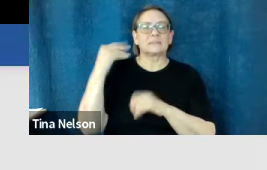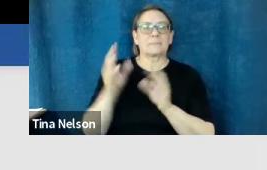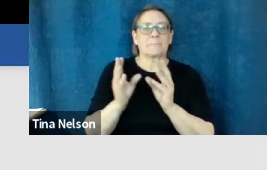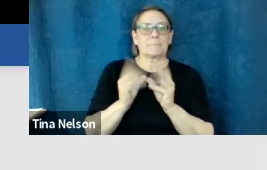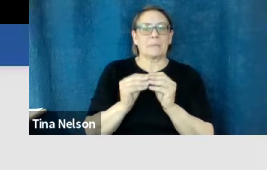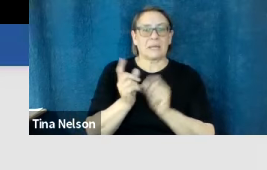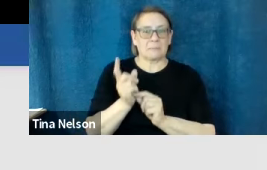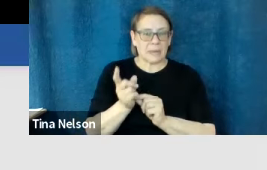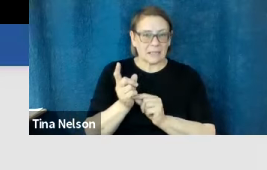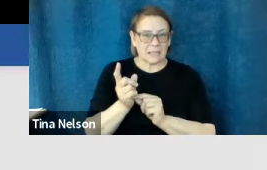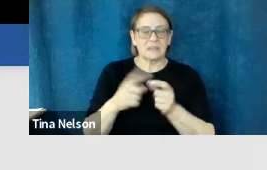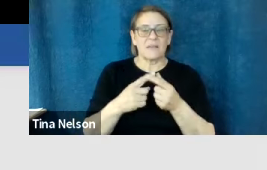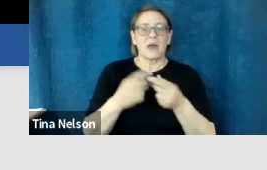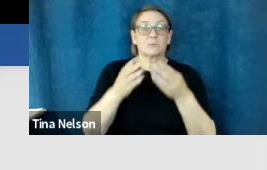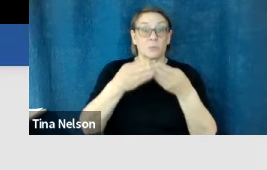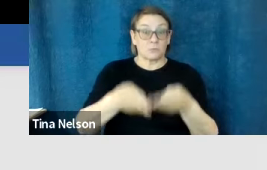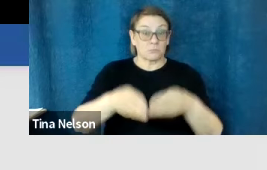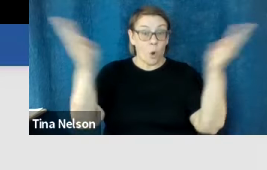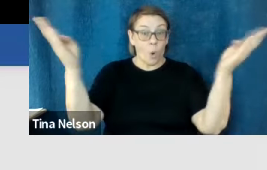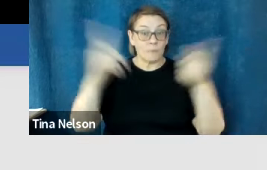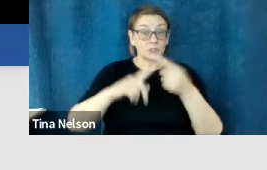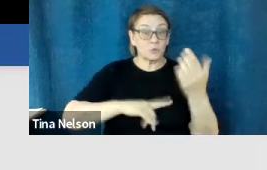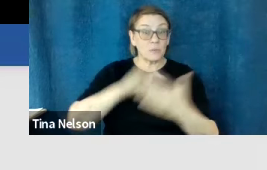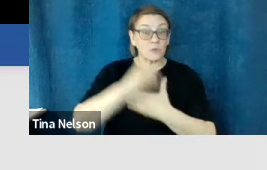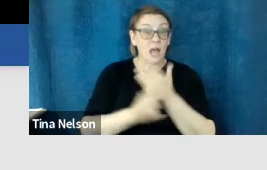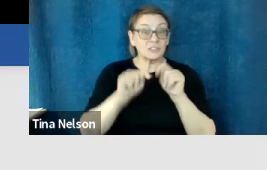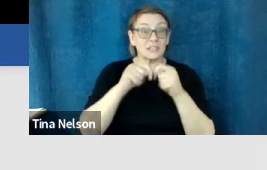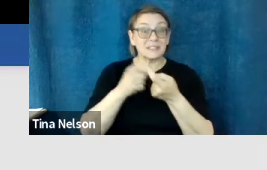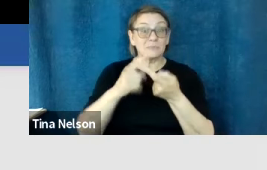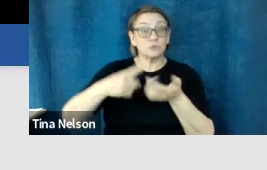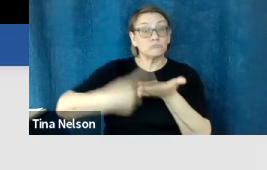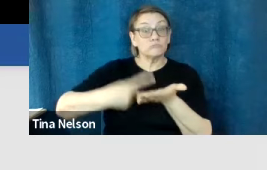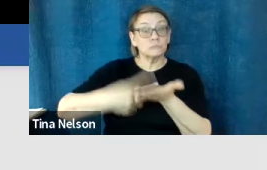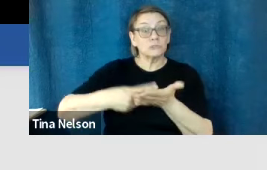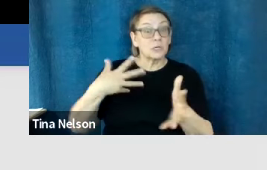We'll open the floor to the project team to discuss the update.